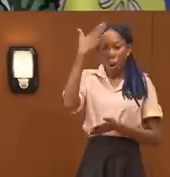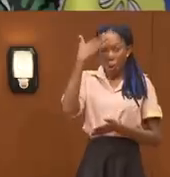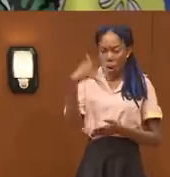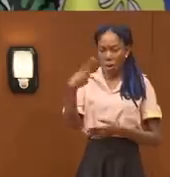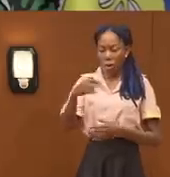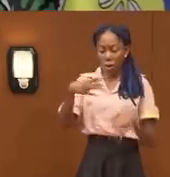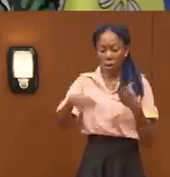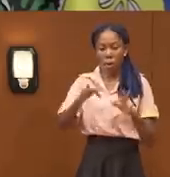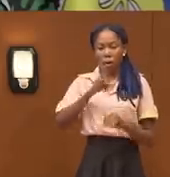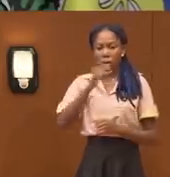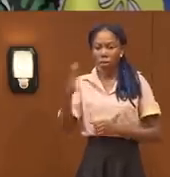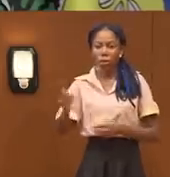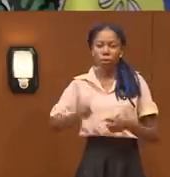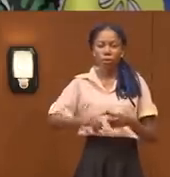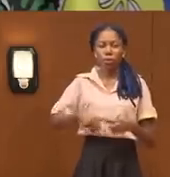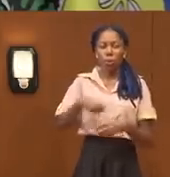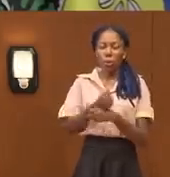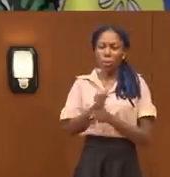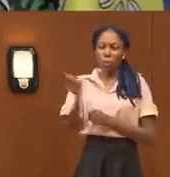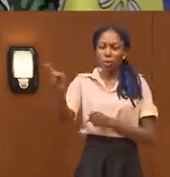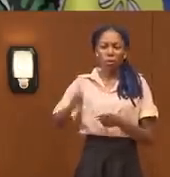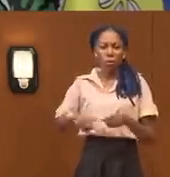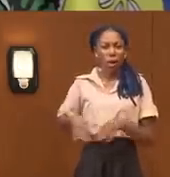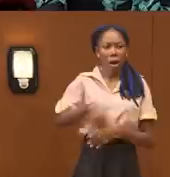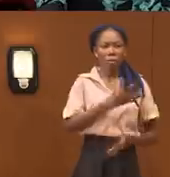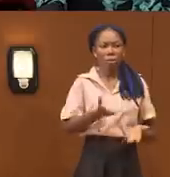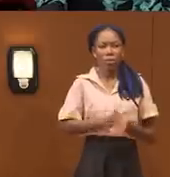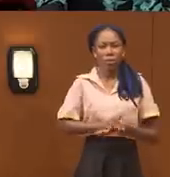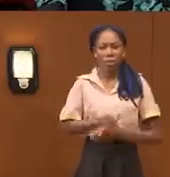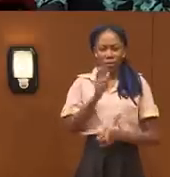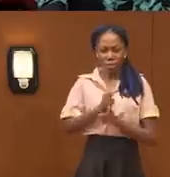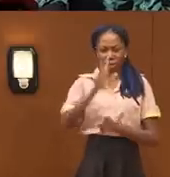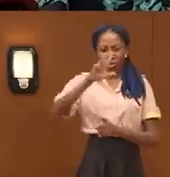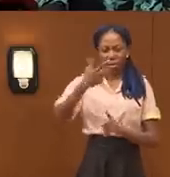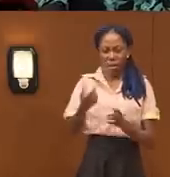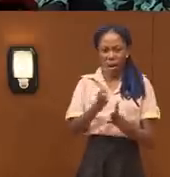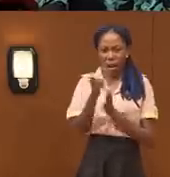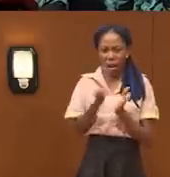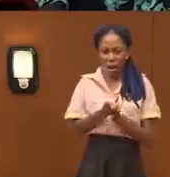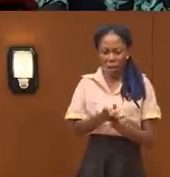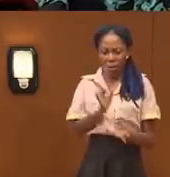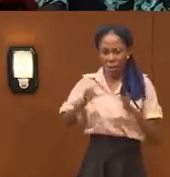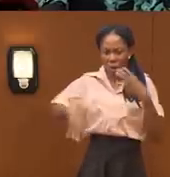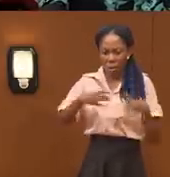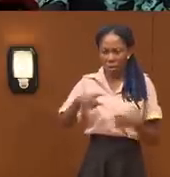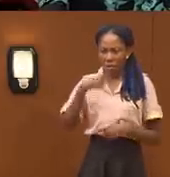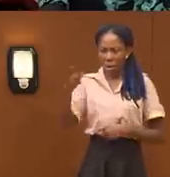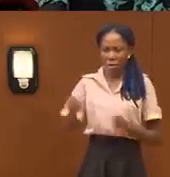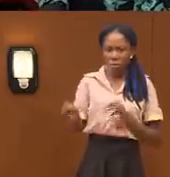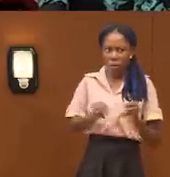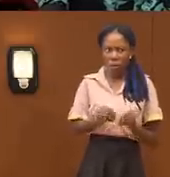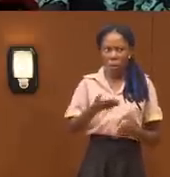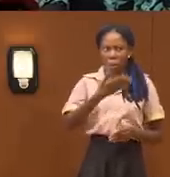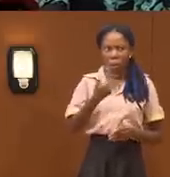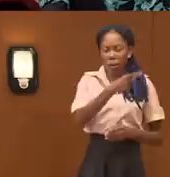evict you, as I told you. It will only take 3 hours to get you out of that premises. So if I'm asking you when you want to leave,